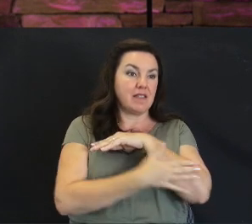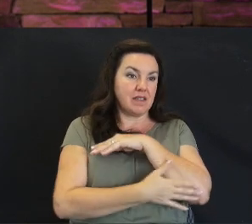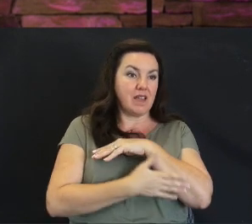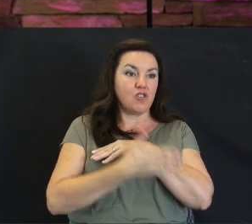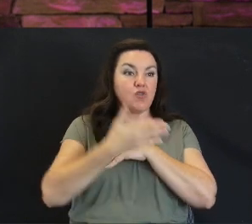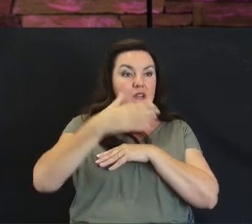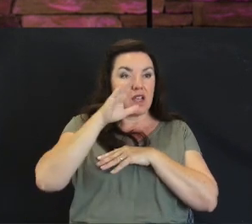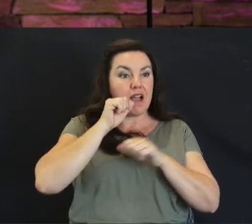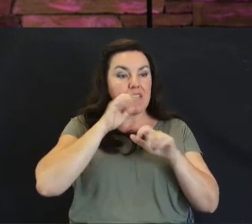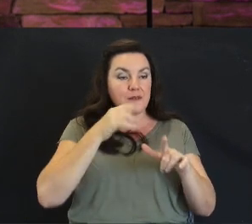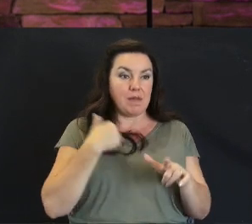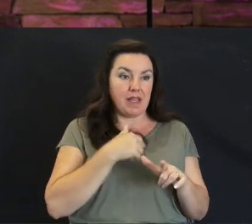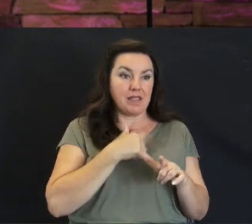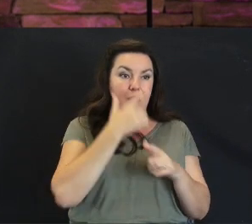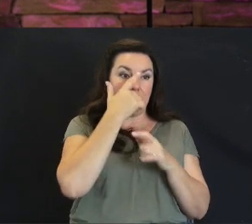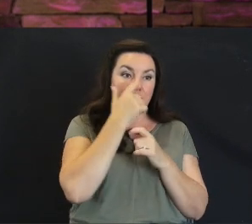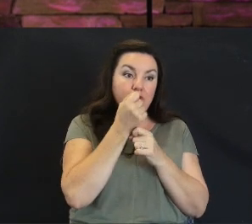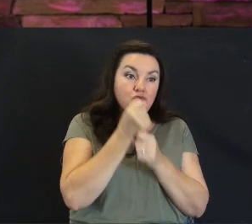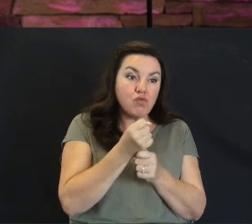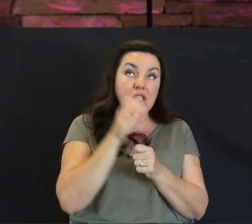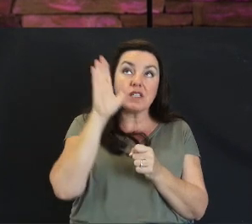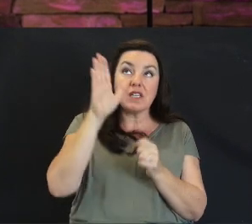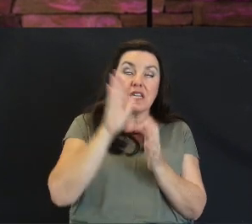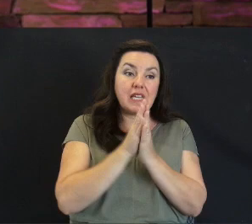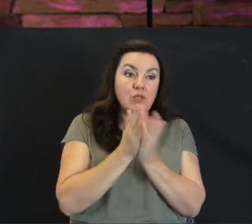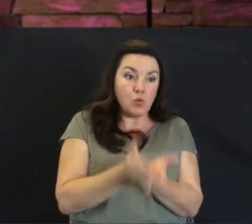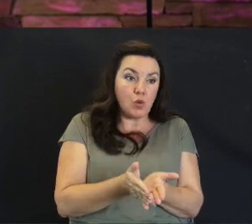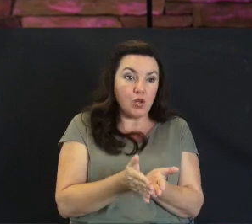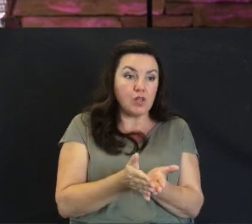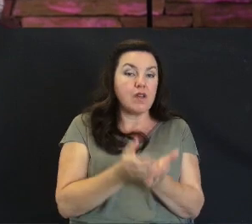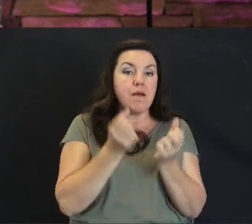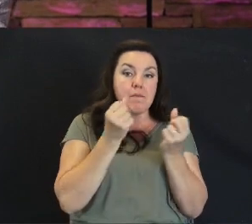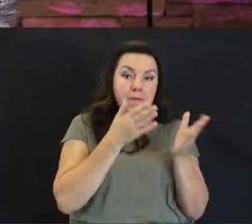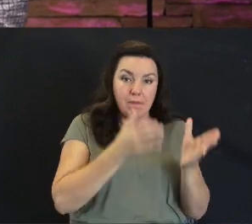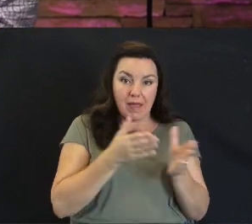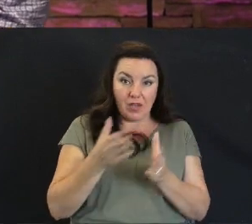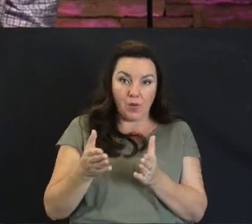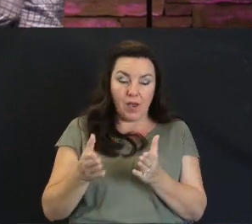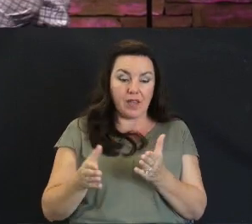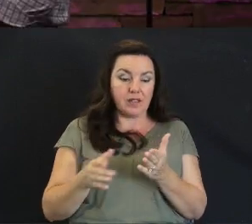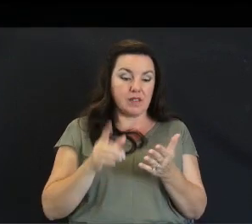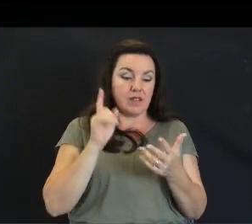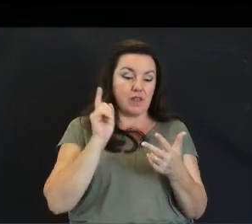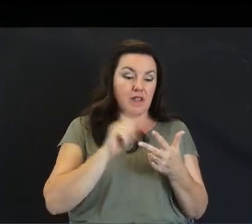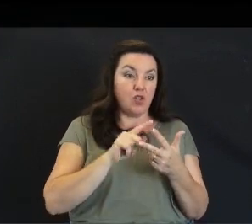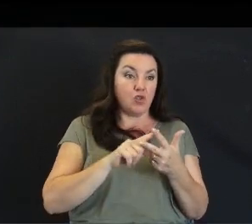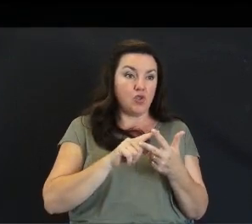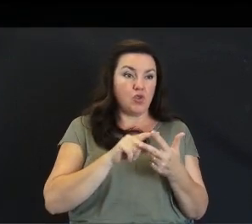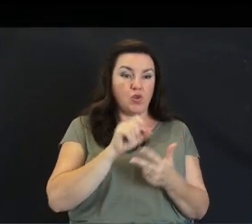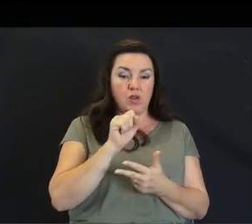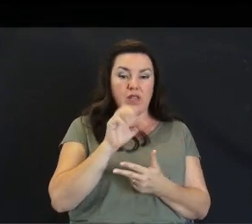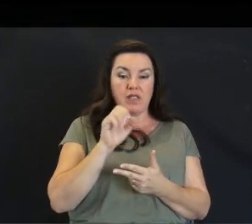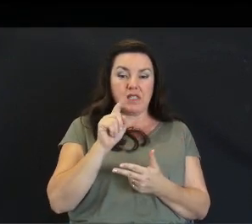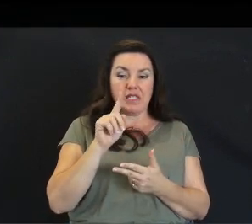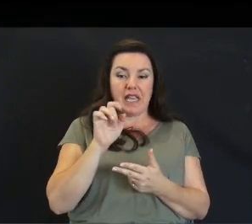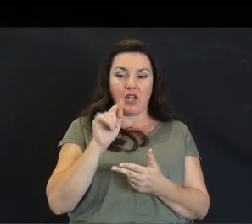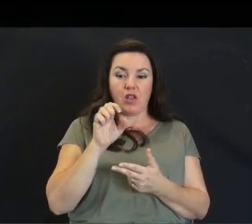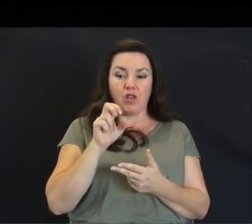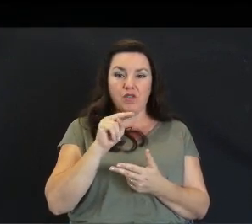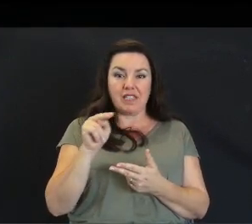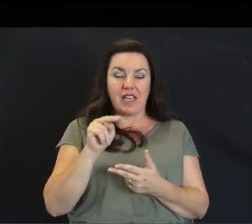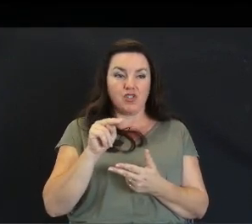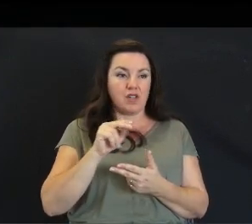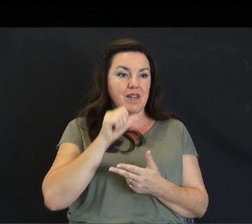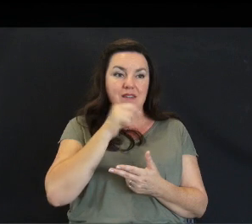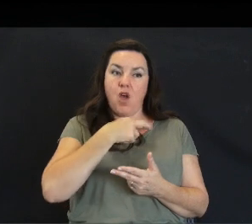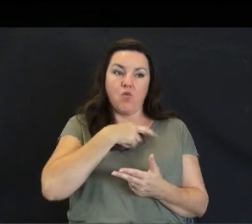trusted in His word In many ways in this country Week number two, we looked at the secularization of America And we've talked about the